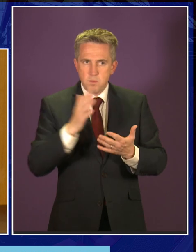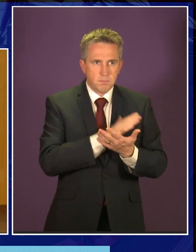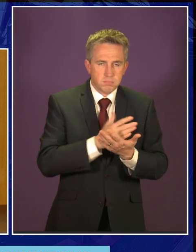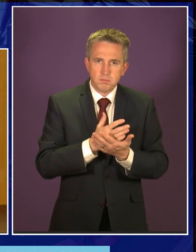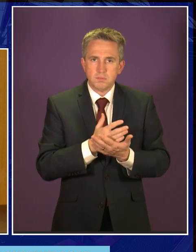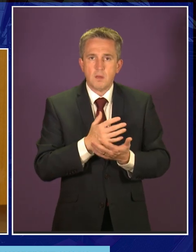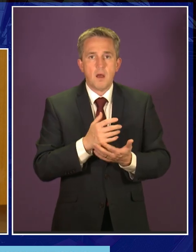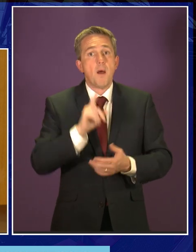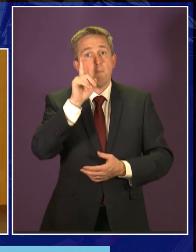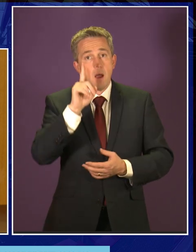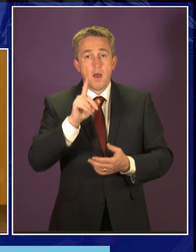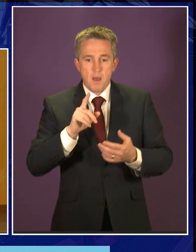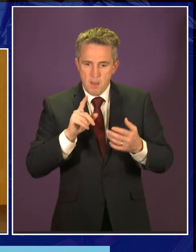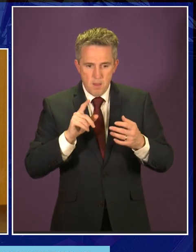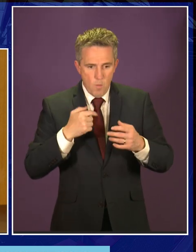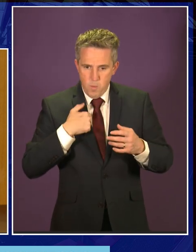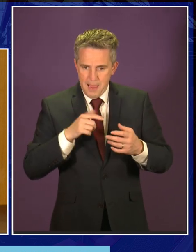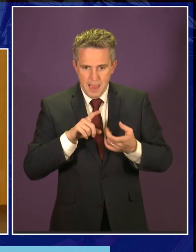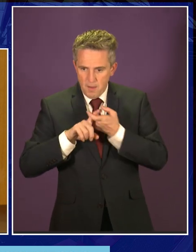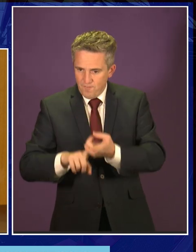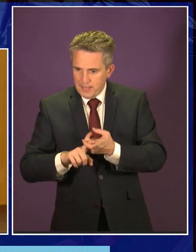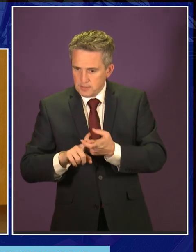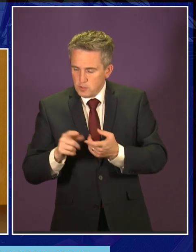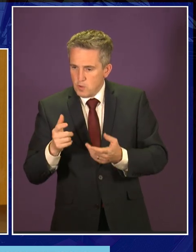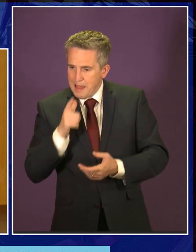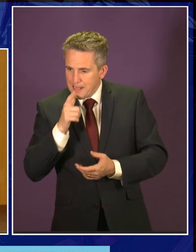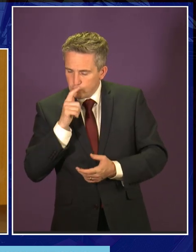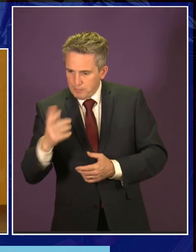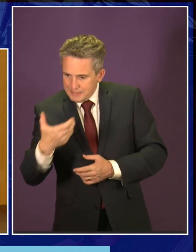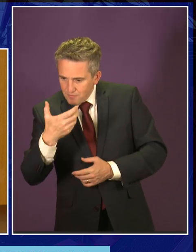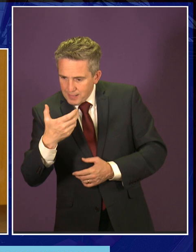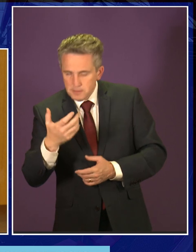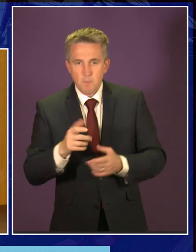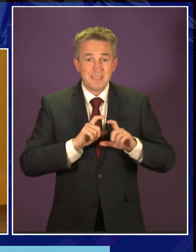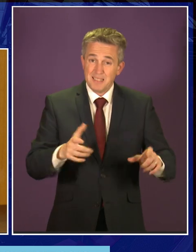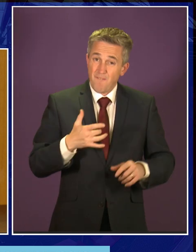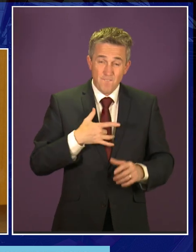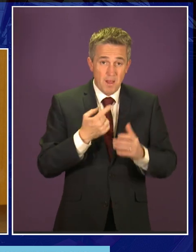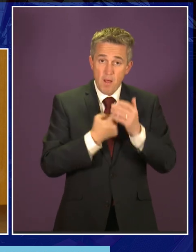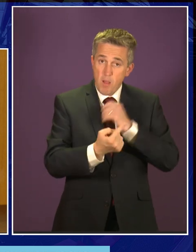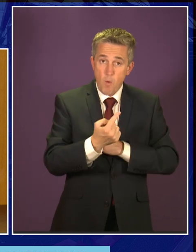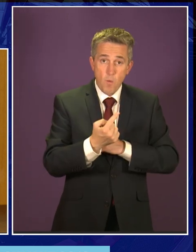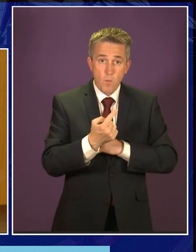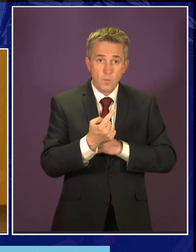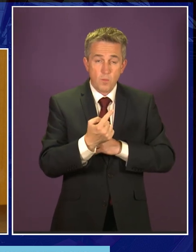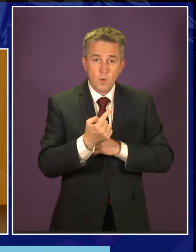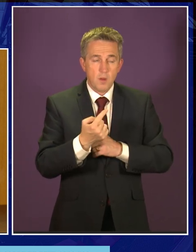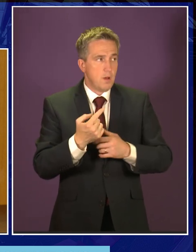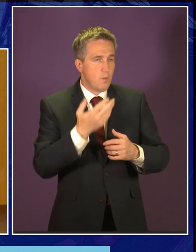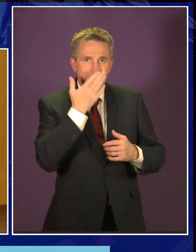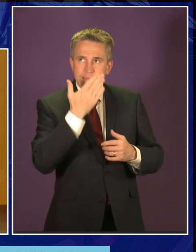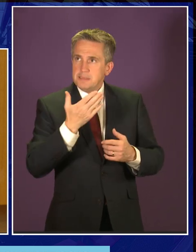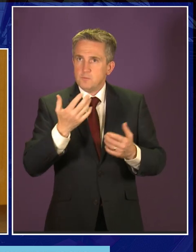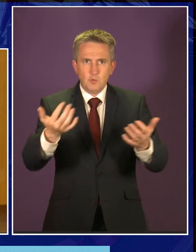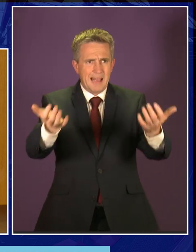permanently connected through electronic devices, but can feel perpetually alone. We see so much, we receive so much